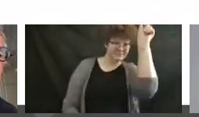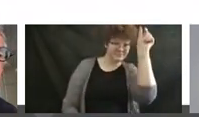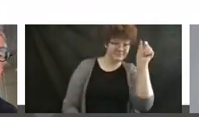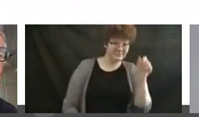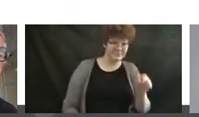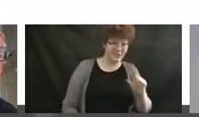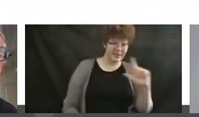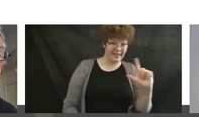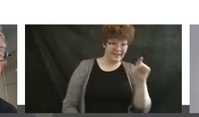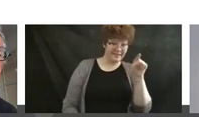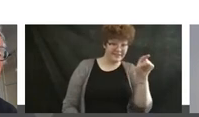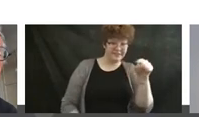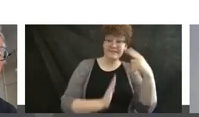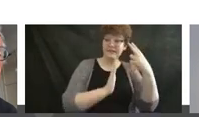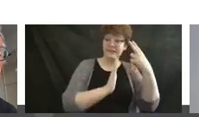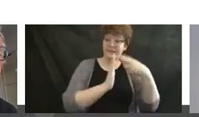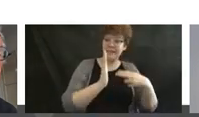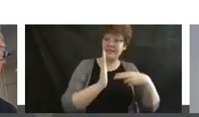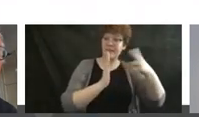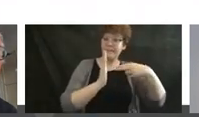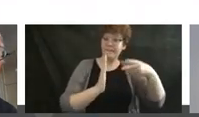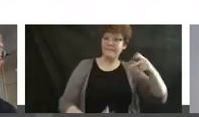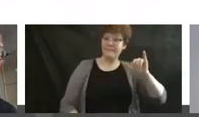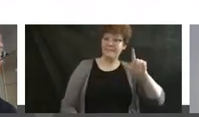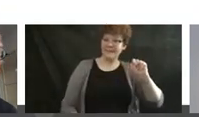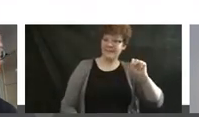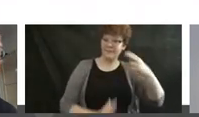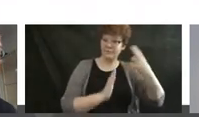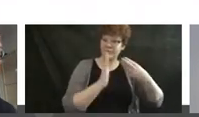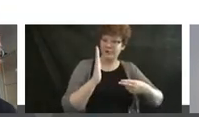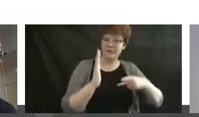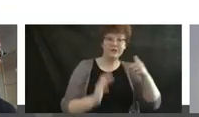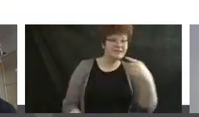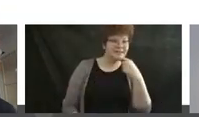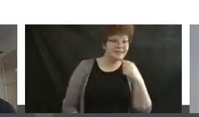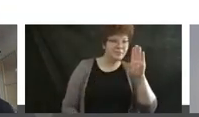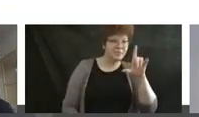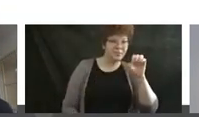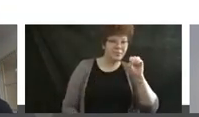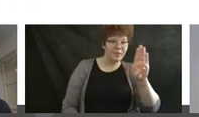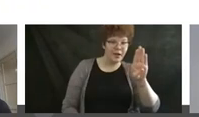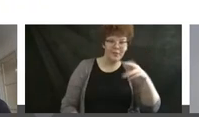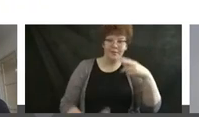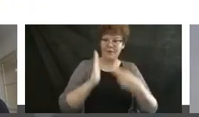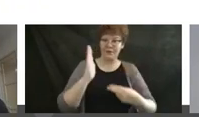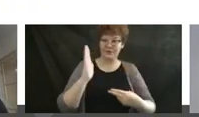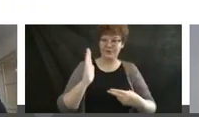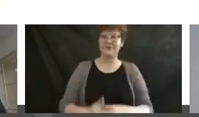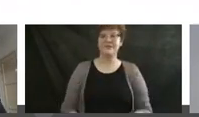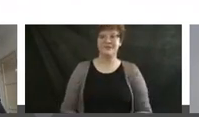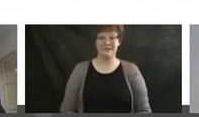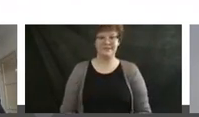It's underneath the paintbrush tool, blob brush. Okay, but what I'm going to do, I'm going to start in this one